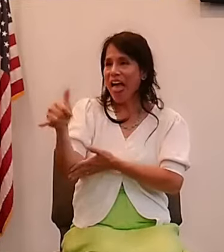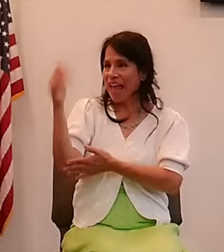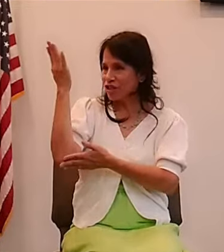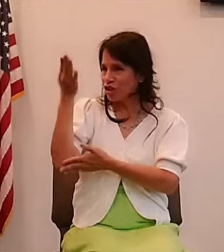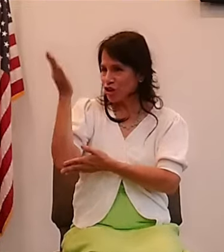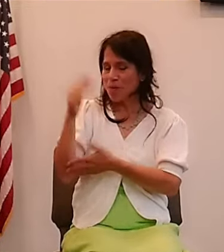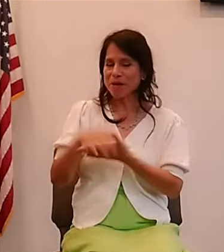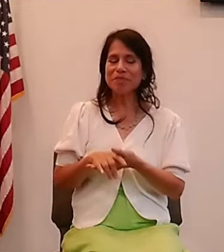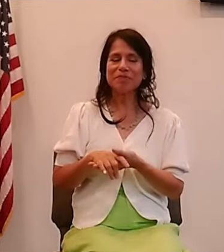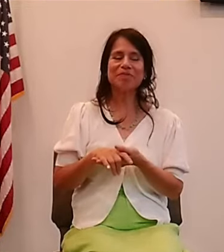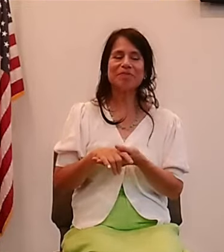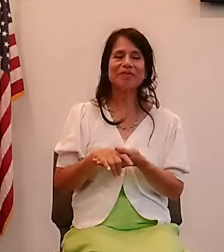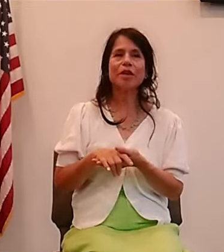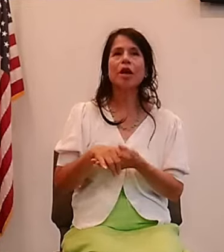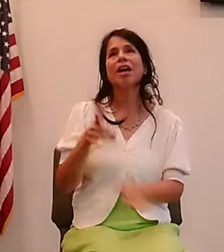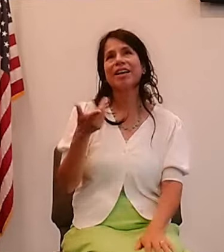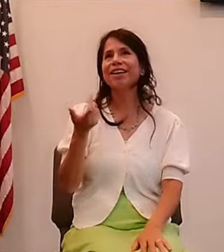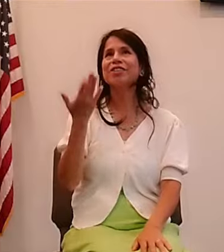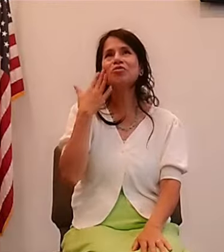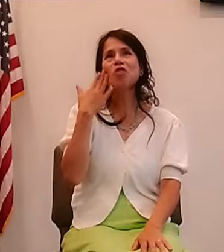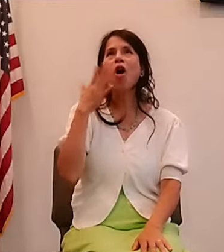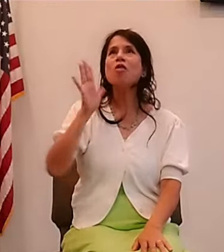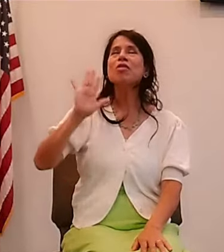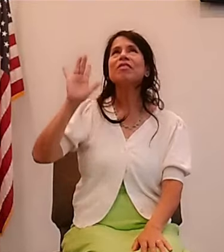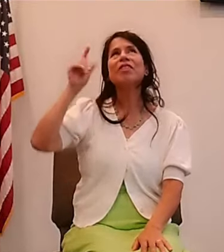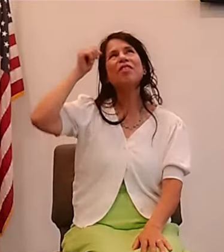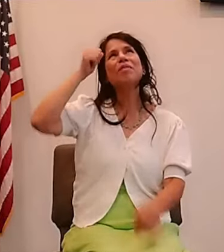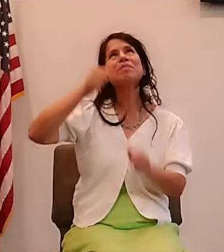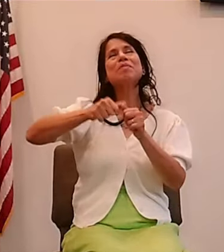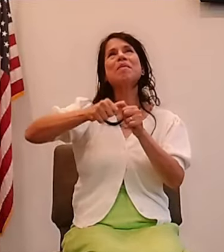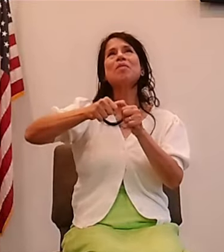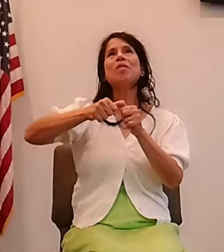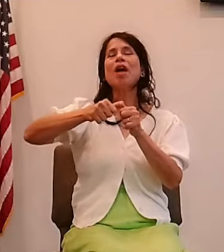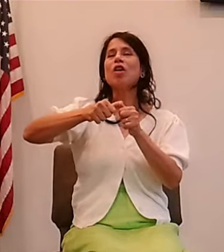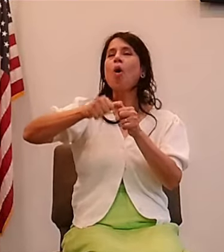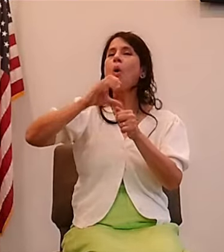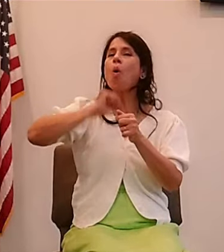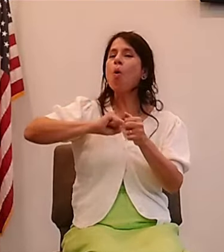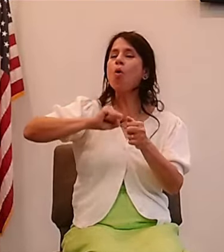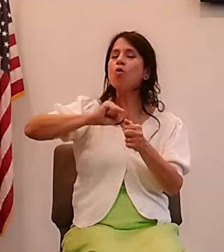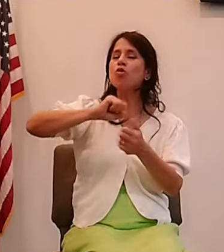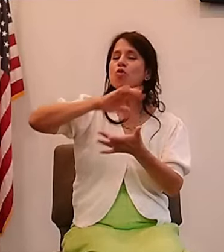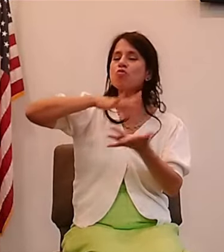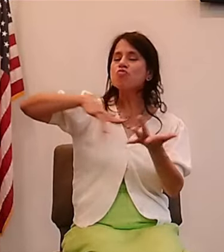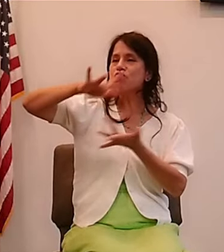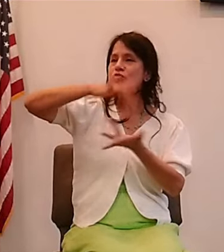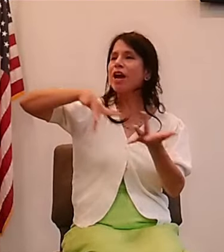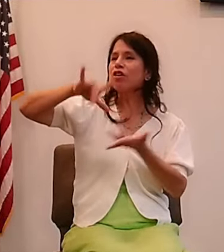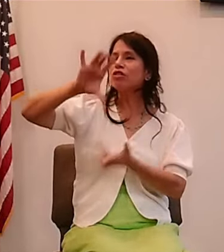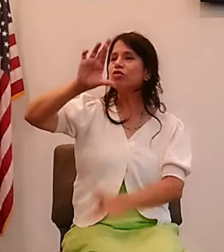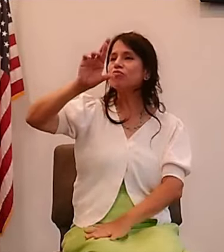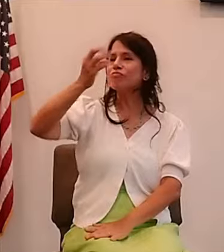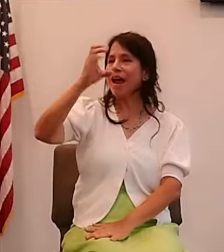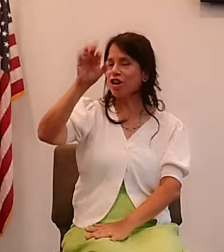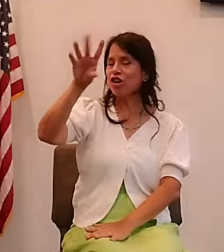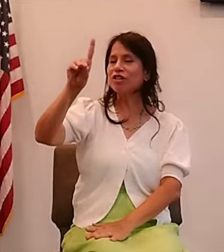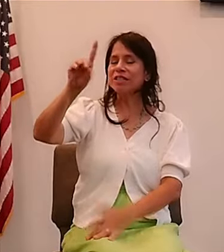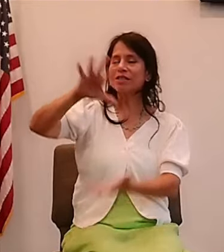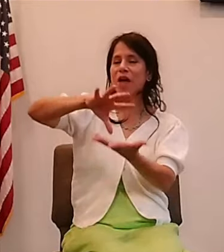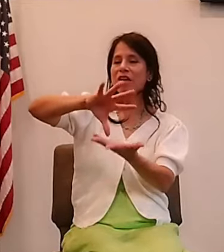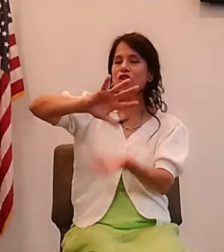yeah, if you're, none of us are that old, but you would have side B. So this is side B to what